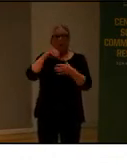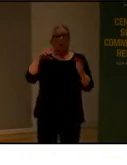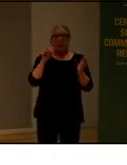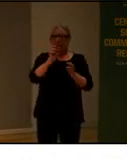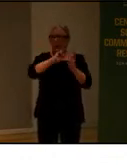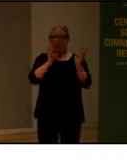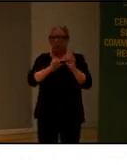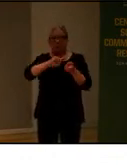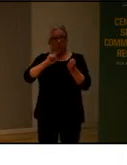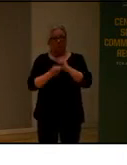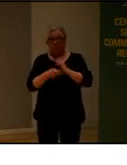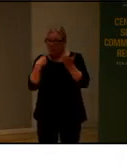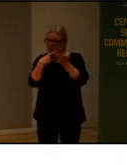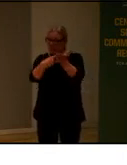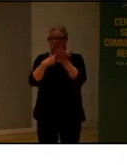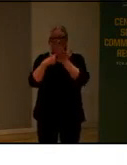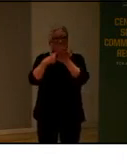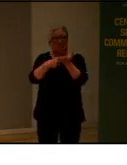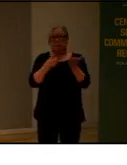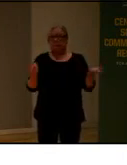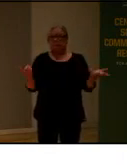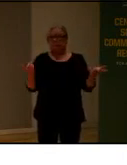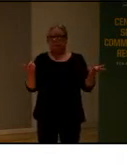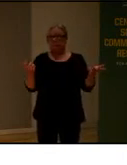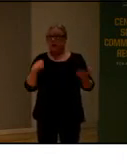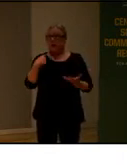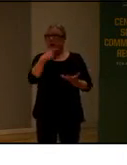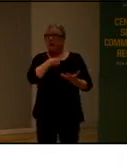or even the solutions, again, if we make the argument of just